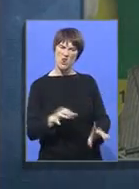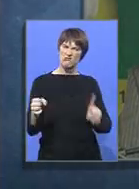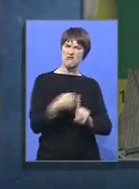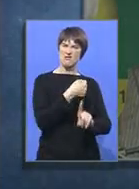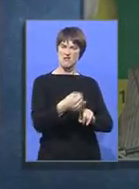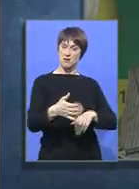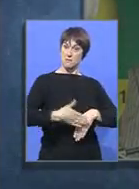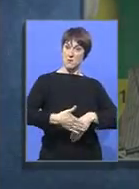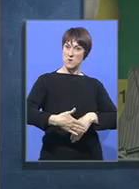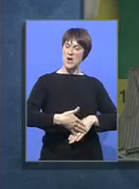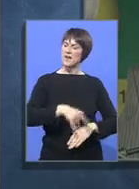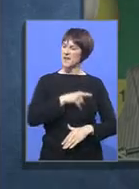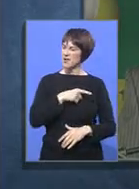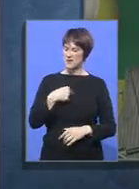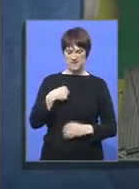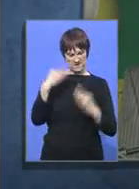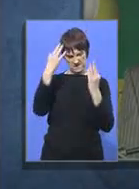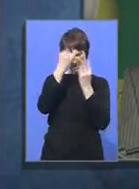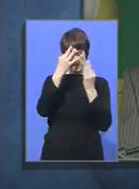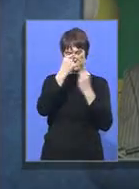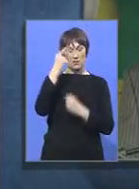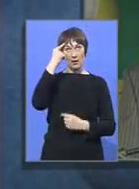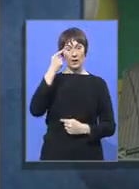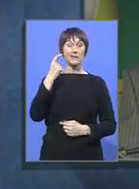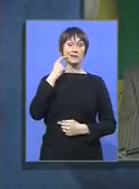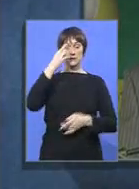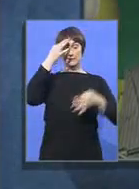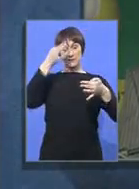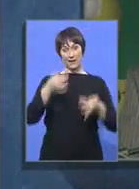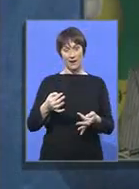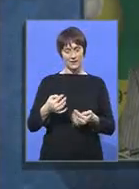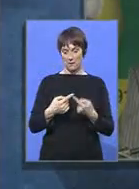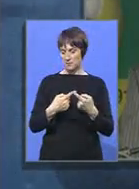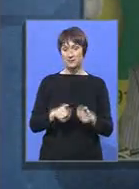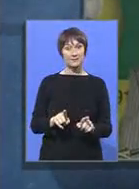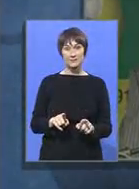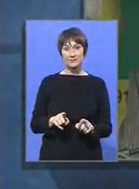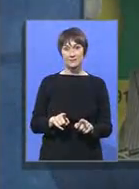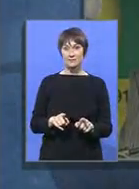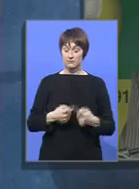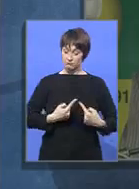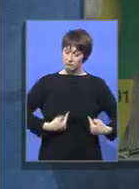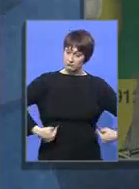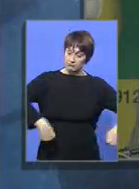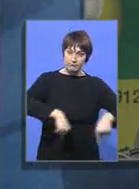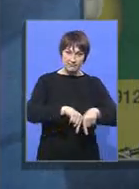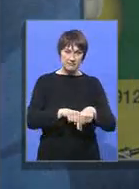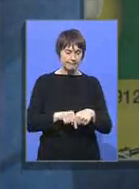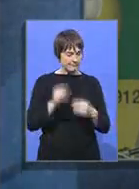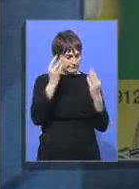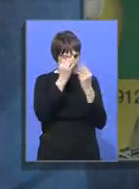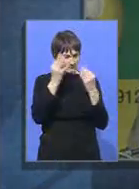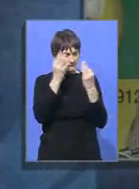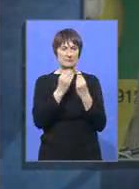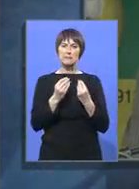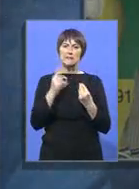This conclusion was not easily arrived at. It was only when all else